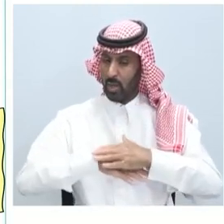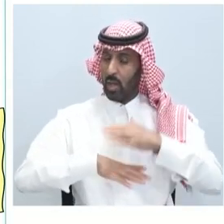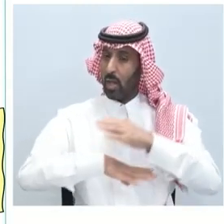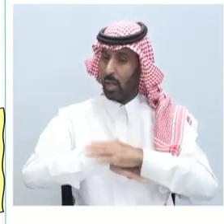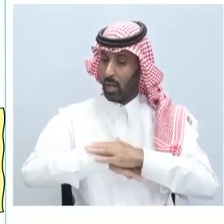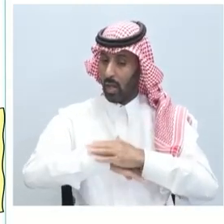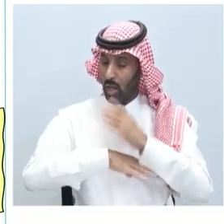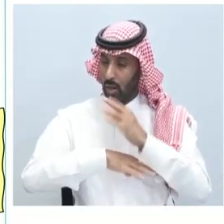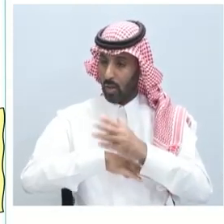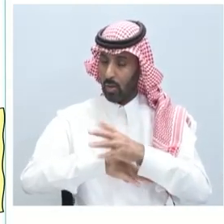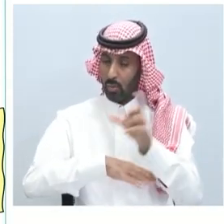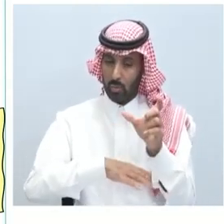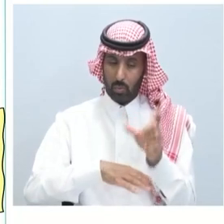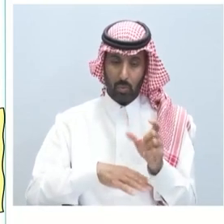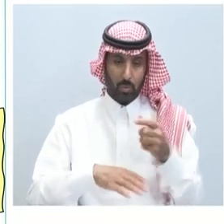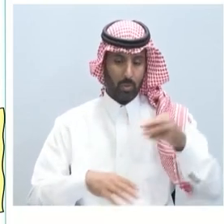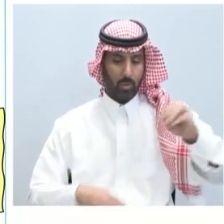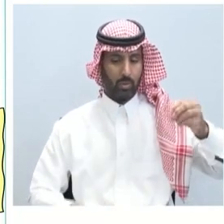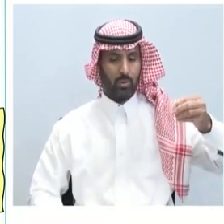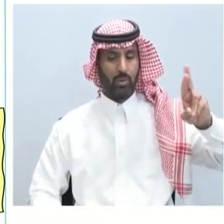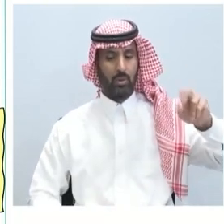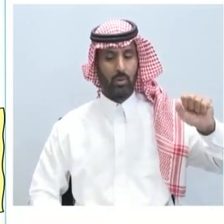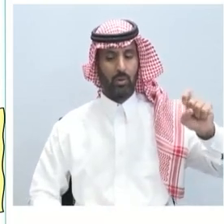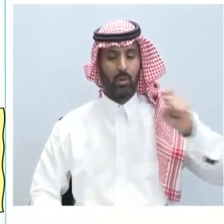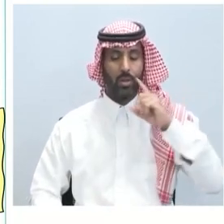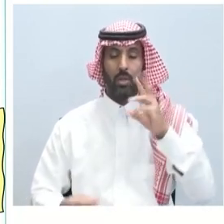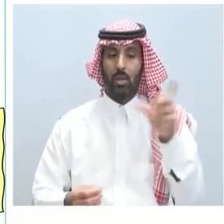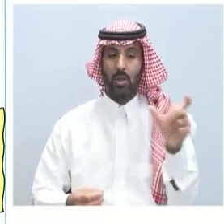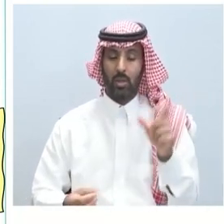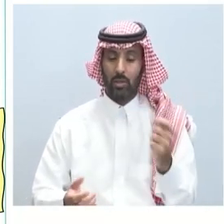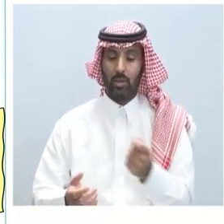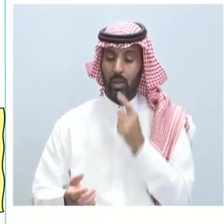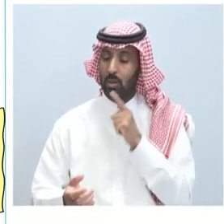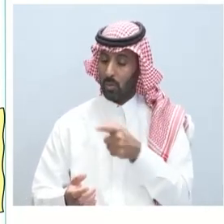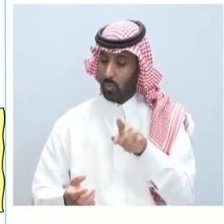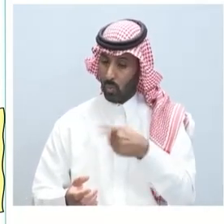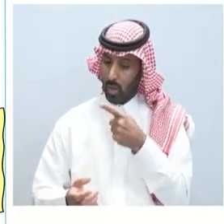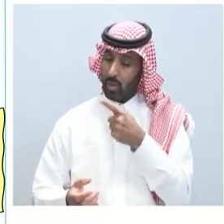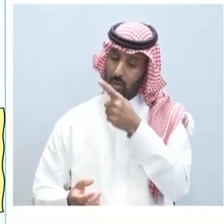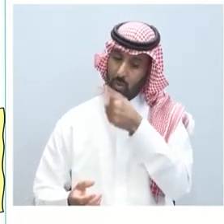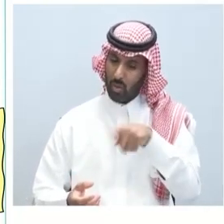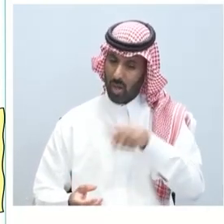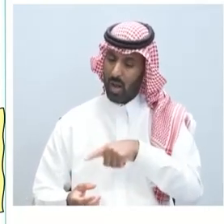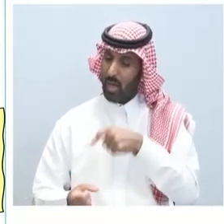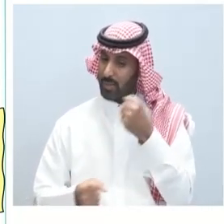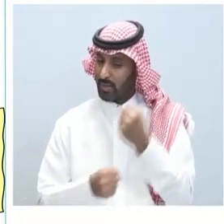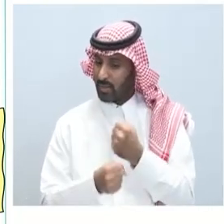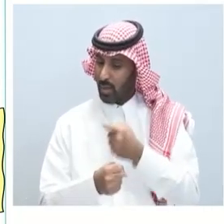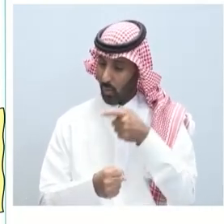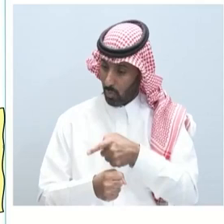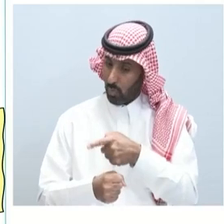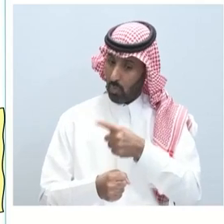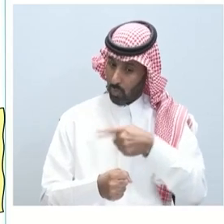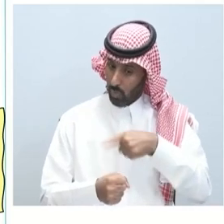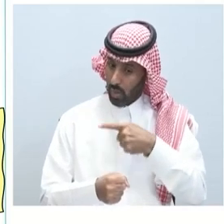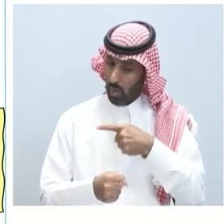ethical, they are words that relate to the ideas of right and wrong behavior. So they are related to our behavior,